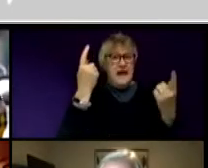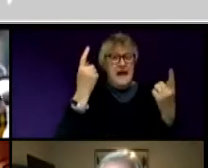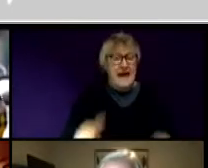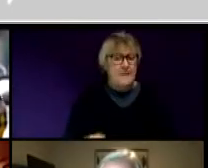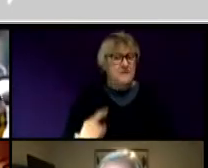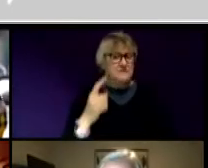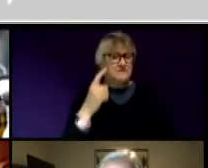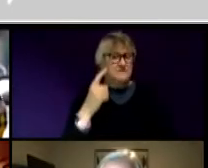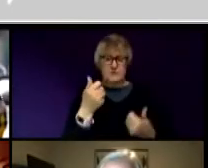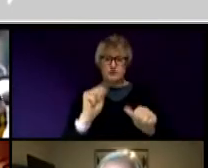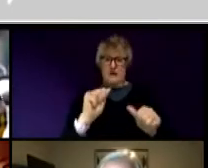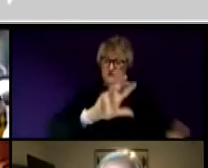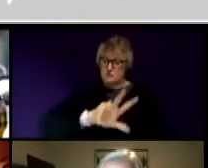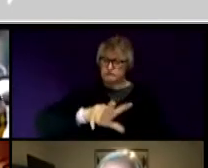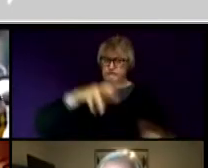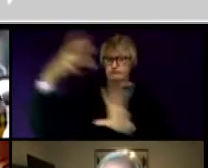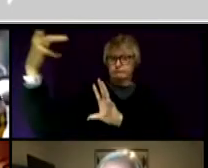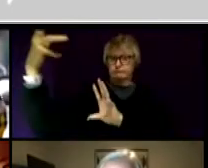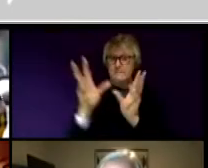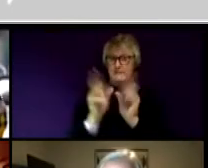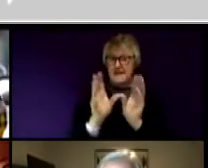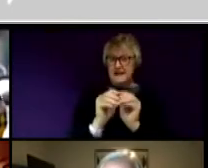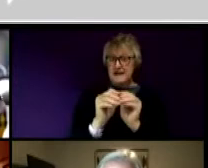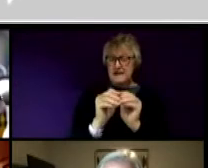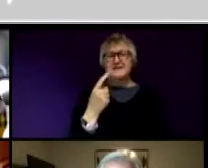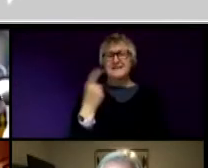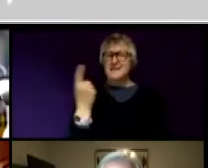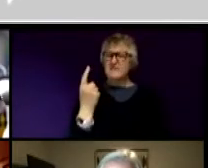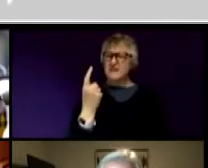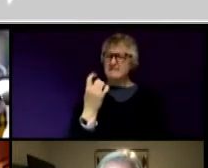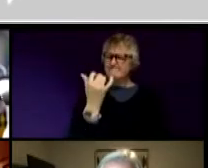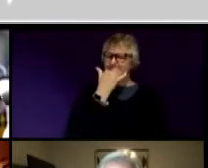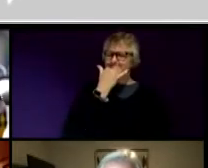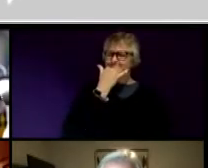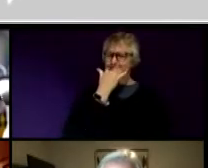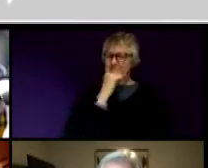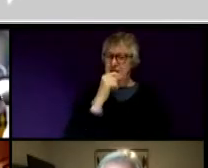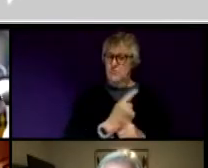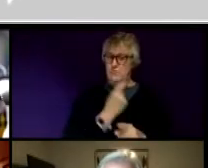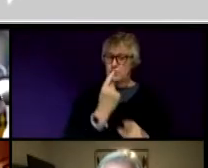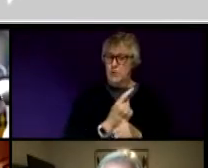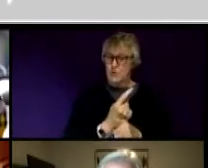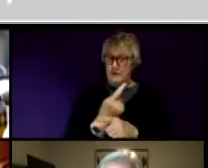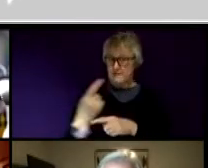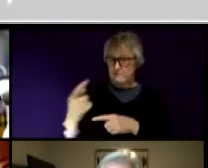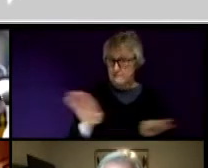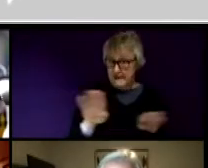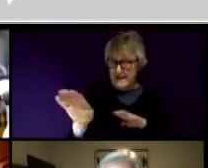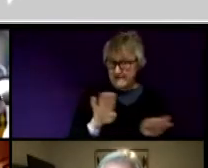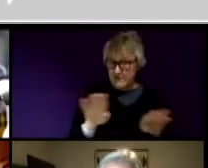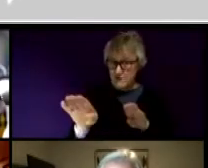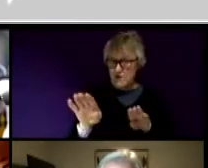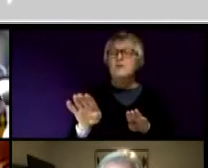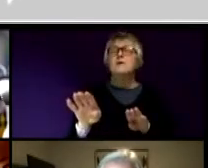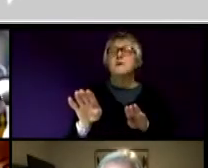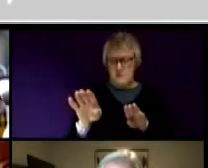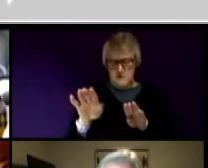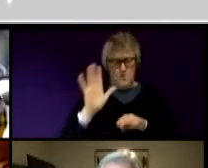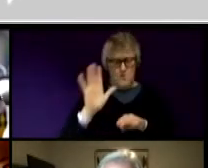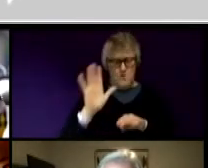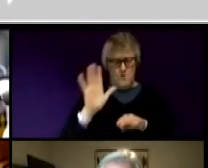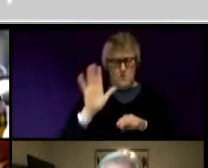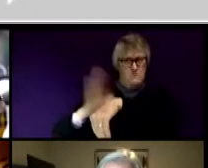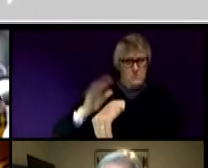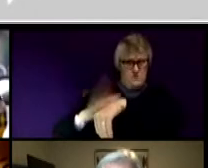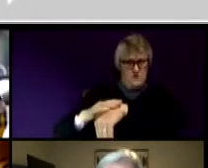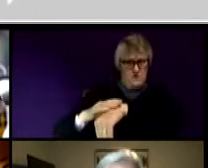that is inappropriate, then folks will be given a warning. That'll be different. So next